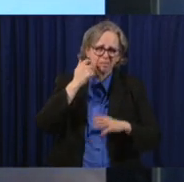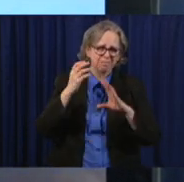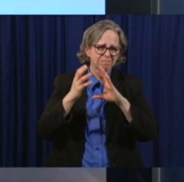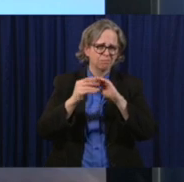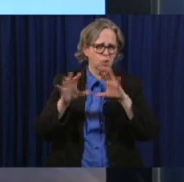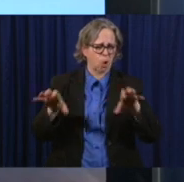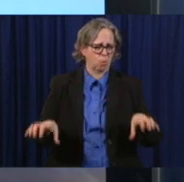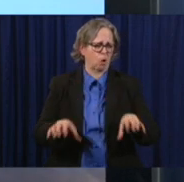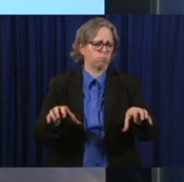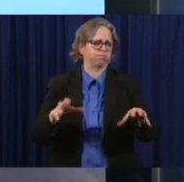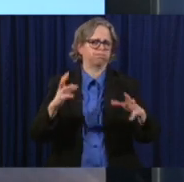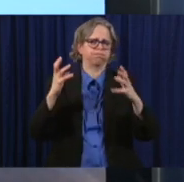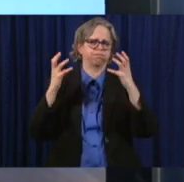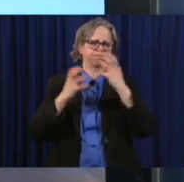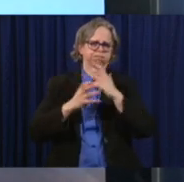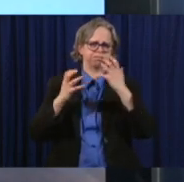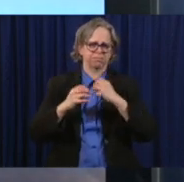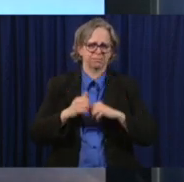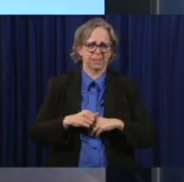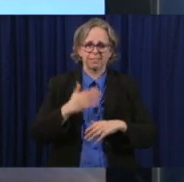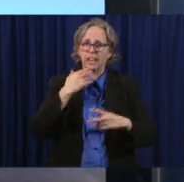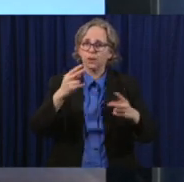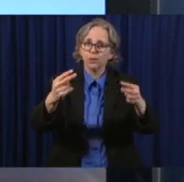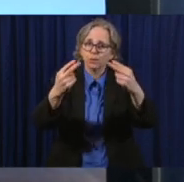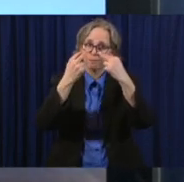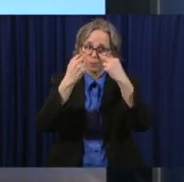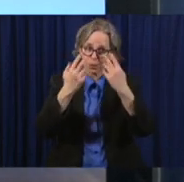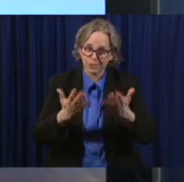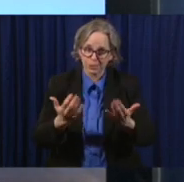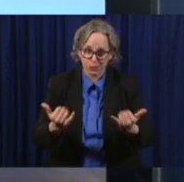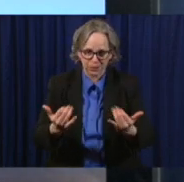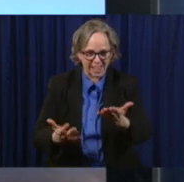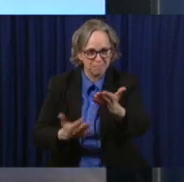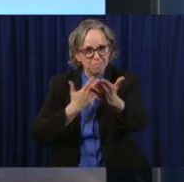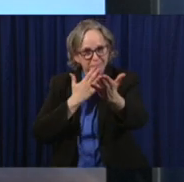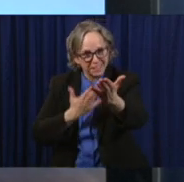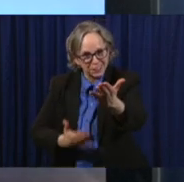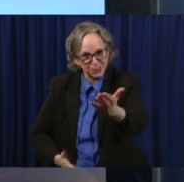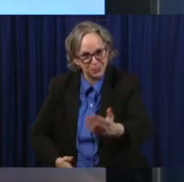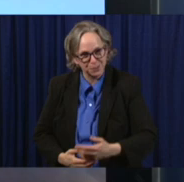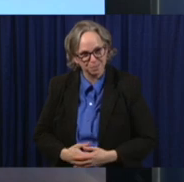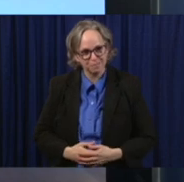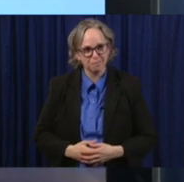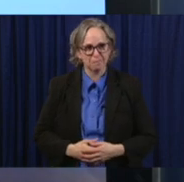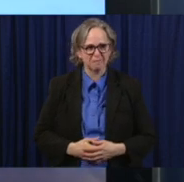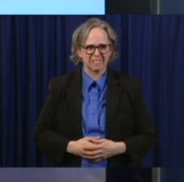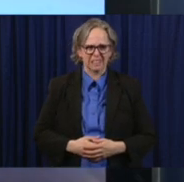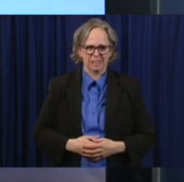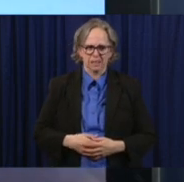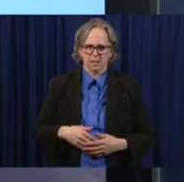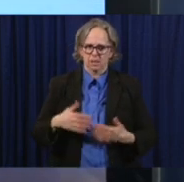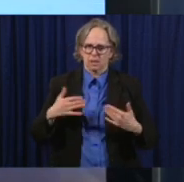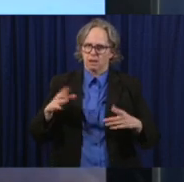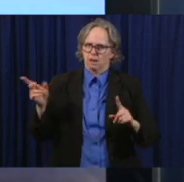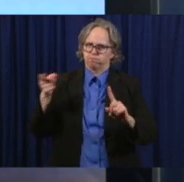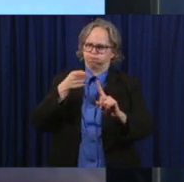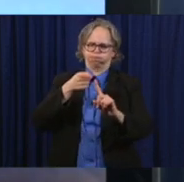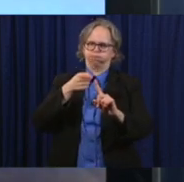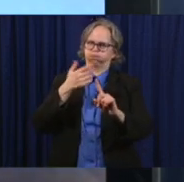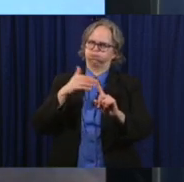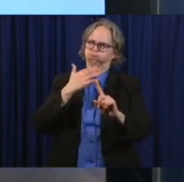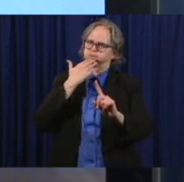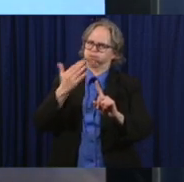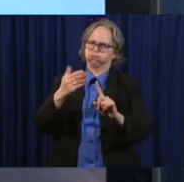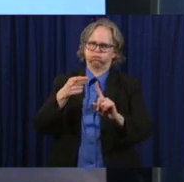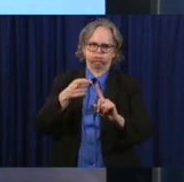everyone watching today, sir. You bring up a really good point. One that we are working through each and